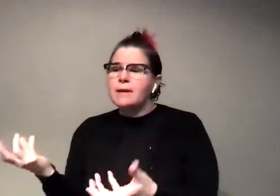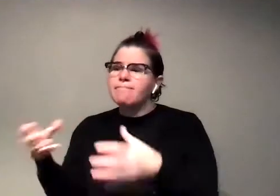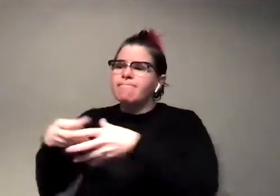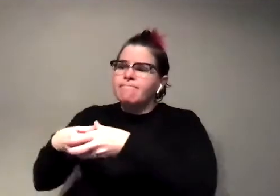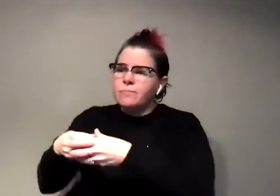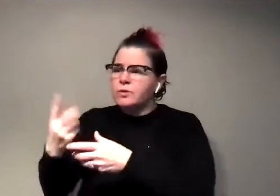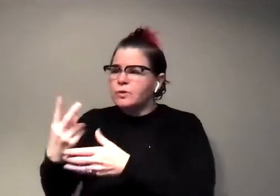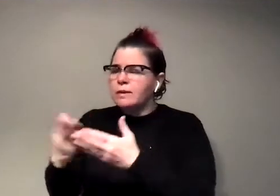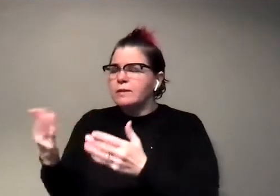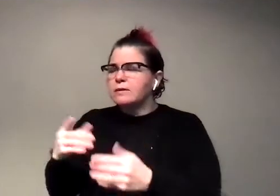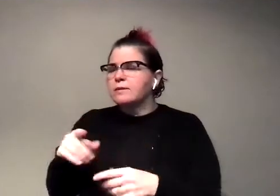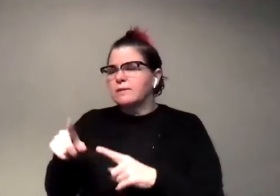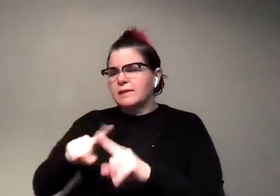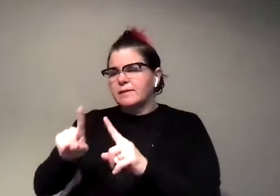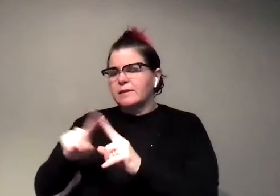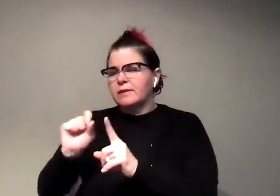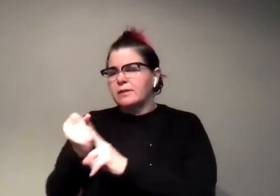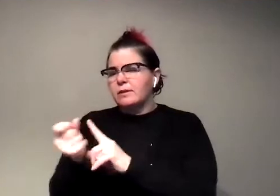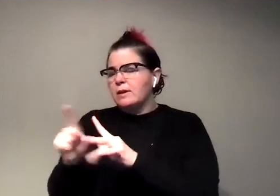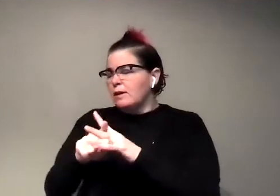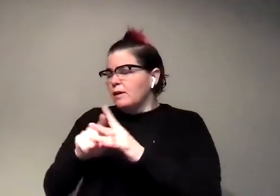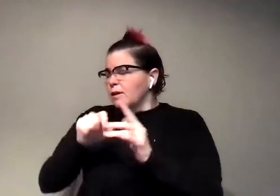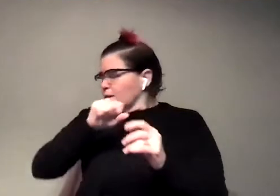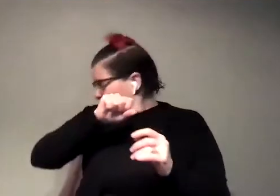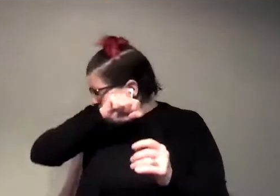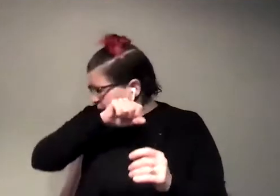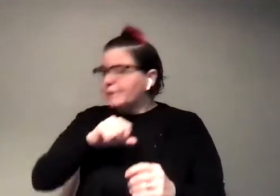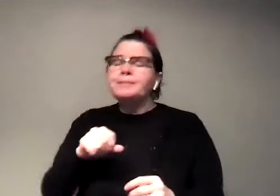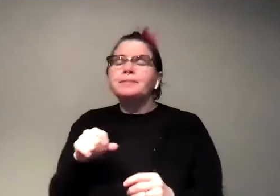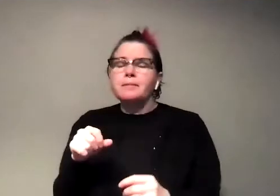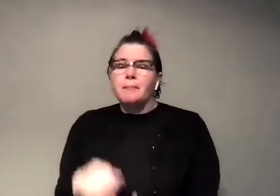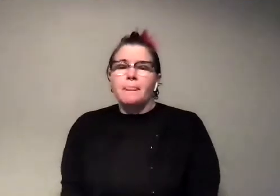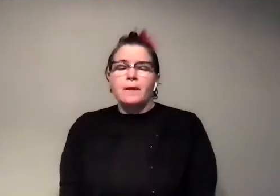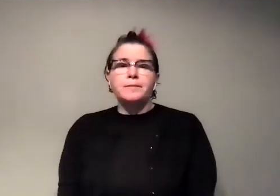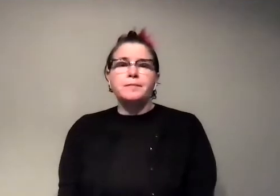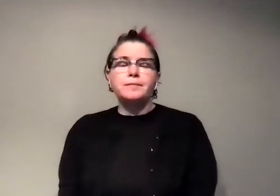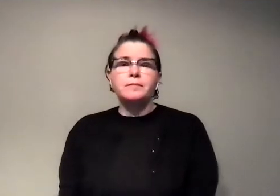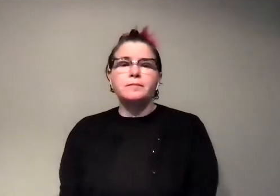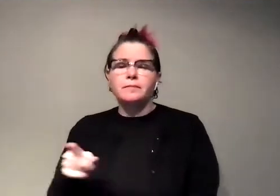All those situations came into play. This was especially